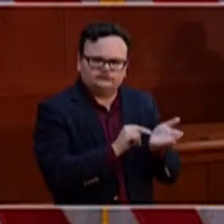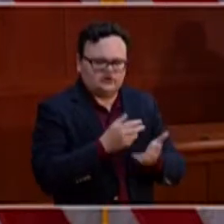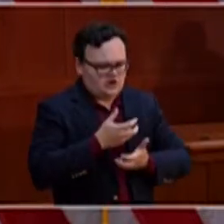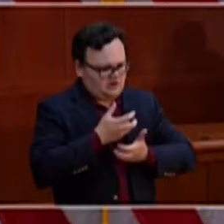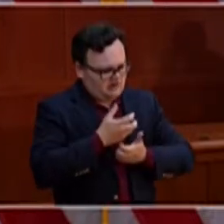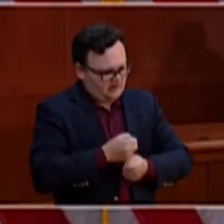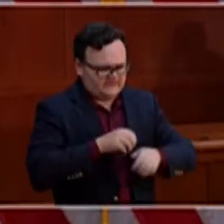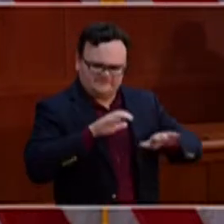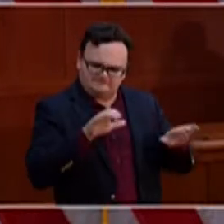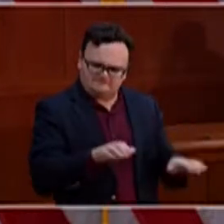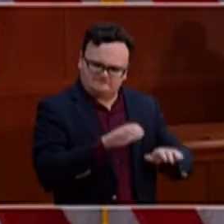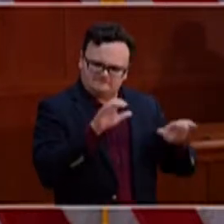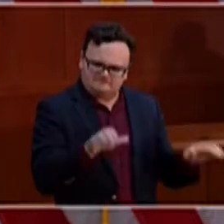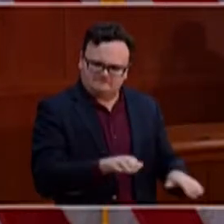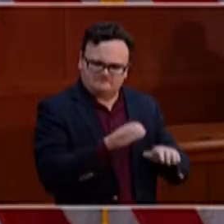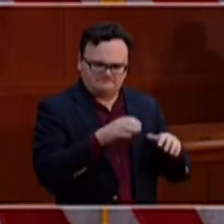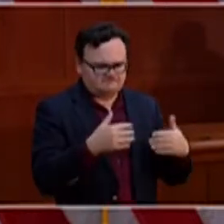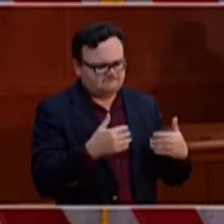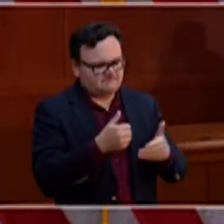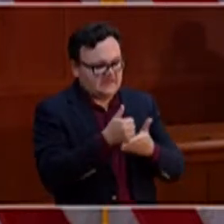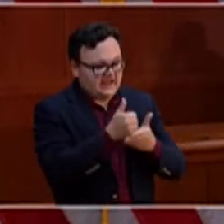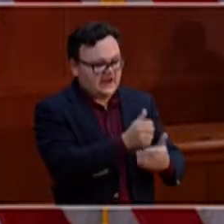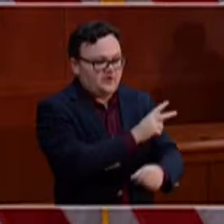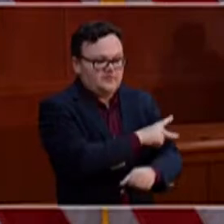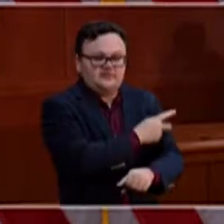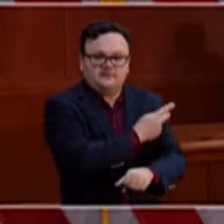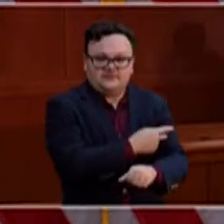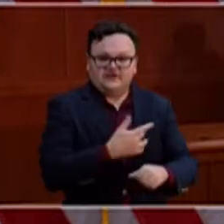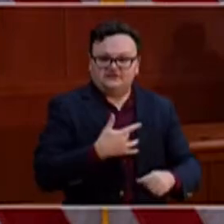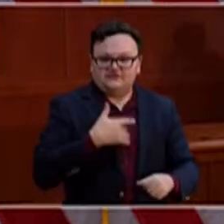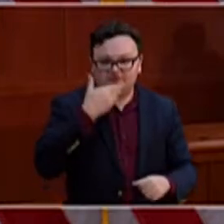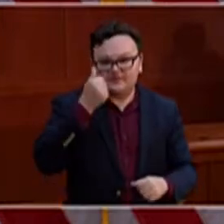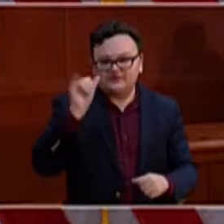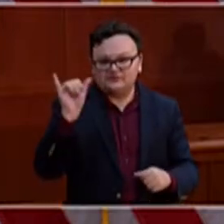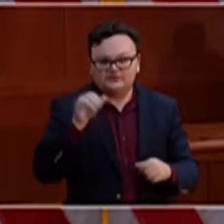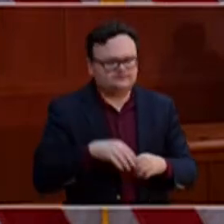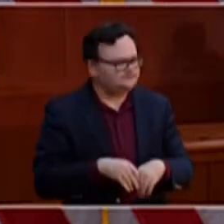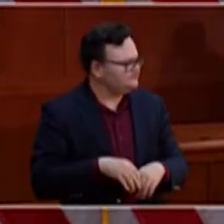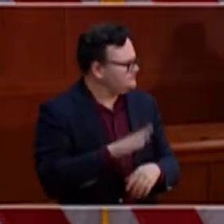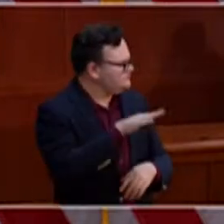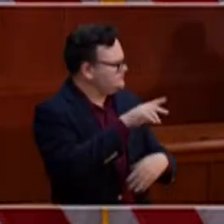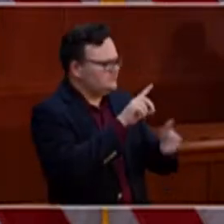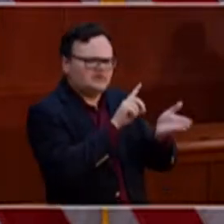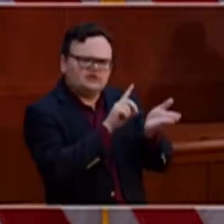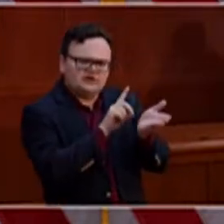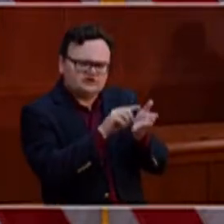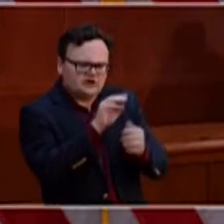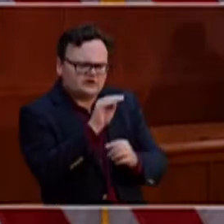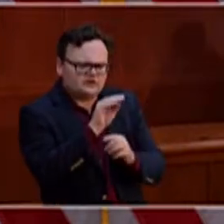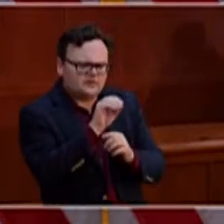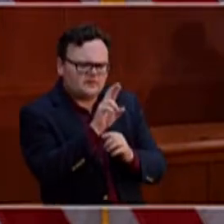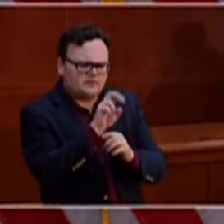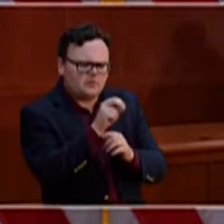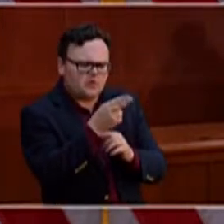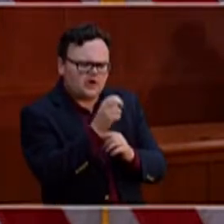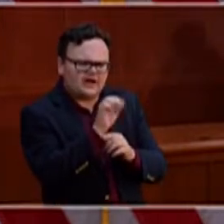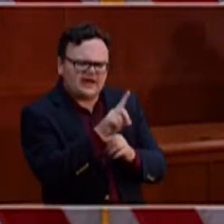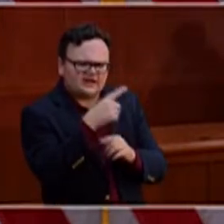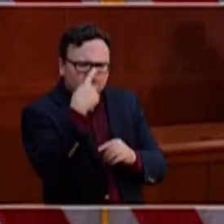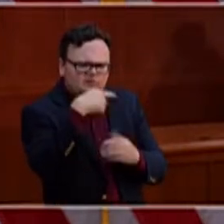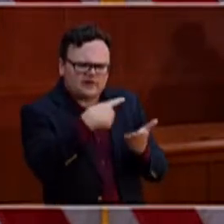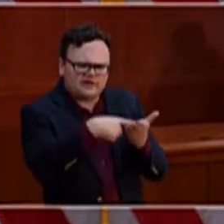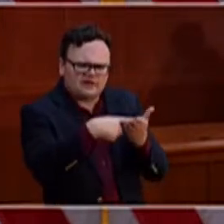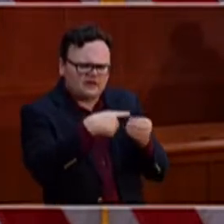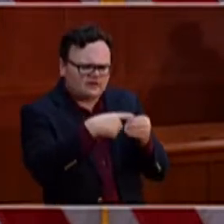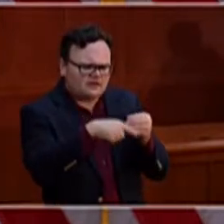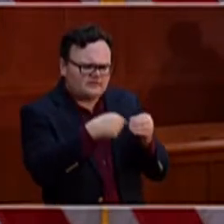think ultimately it makes a difference for the patients. Dr. Moorhead, can you explain about the ICU capacity issue? Because when folks